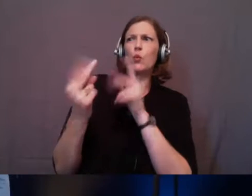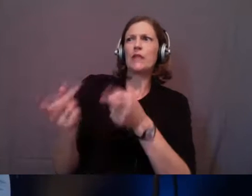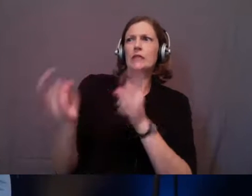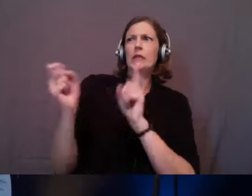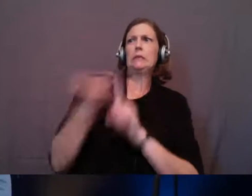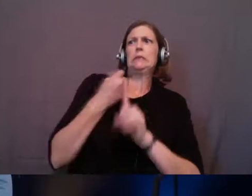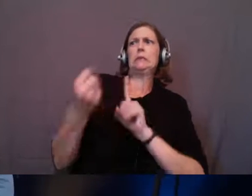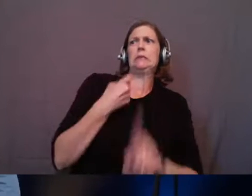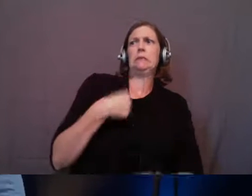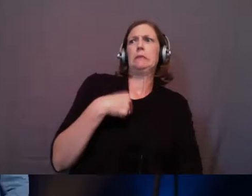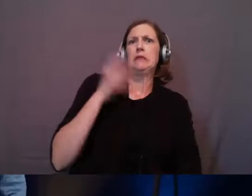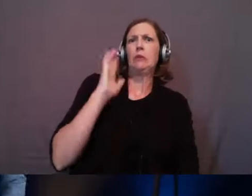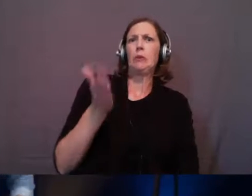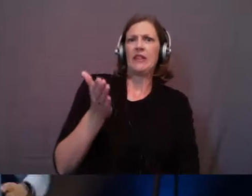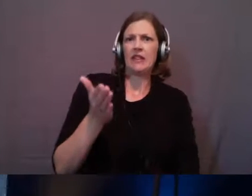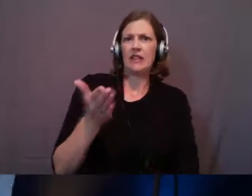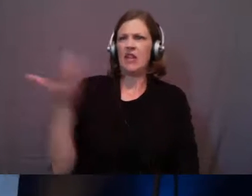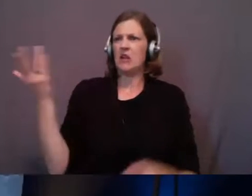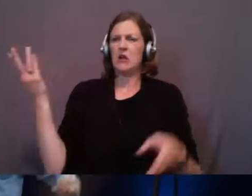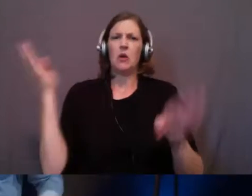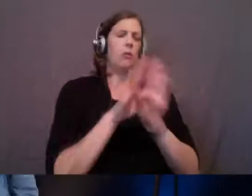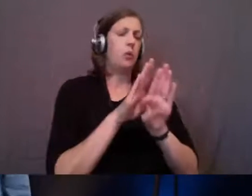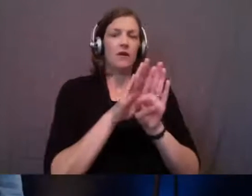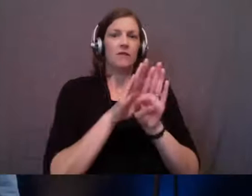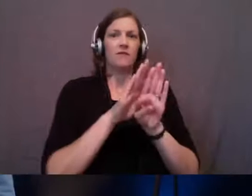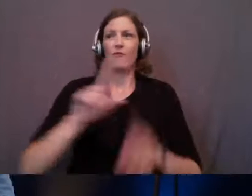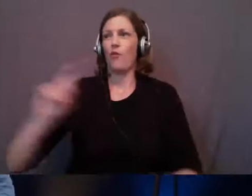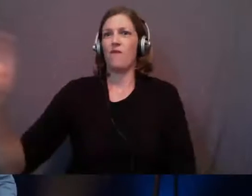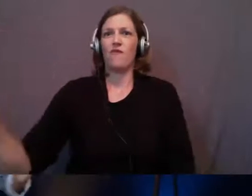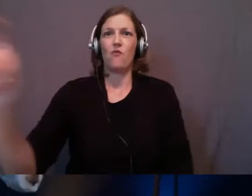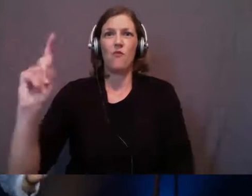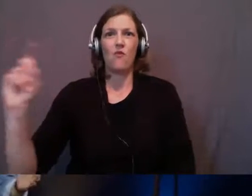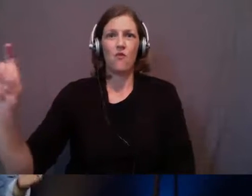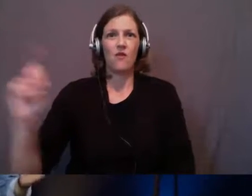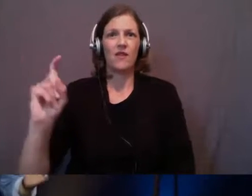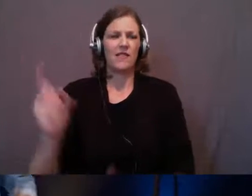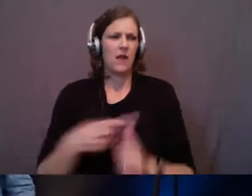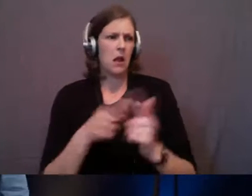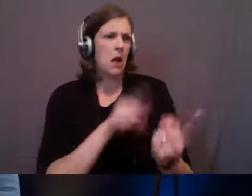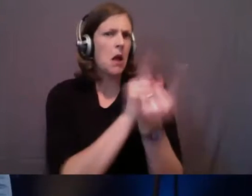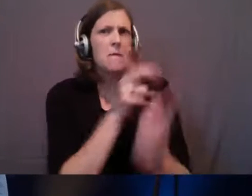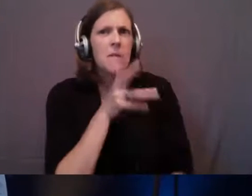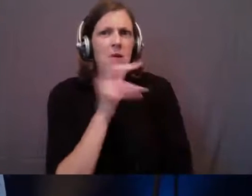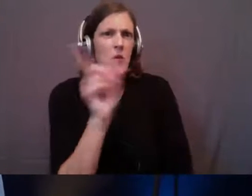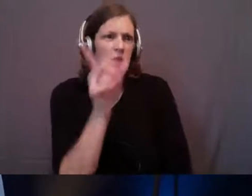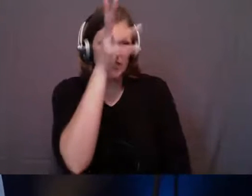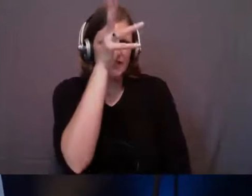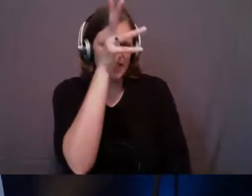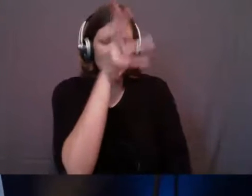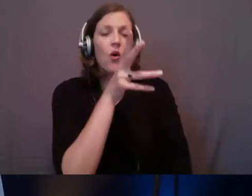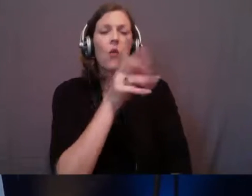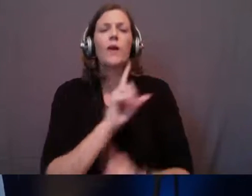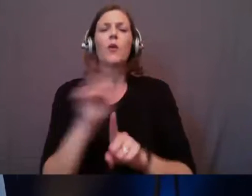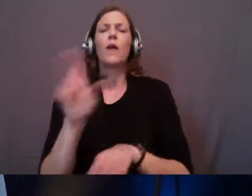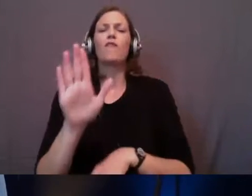life. And he would slam the door and go for a walk. And I go to my mom and say, well, where's Dad? He went for one of his famous